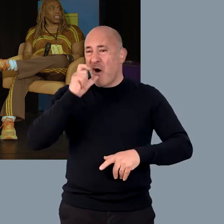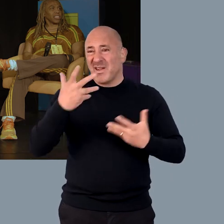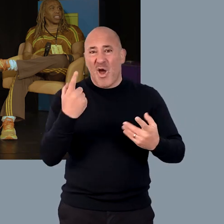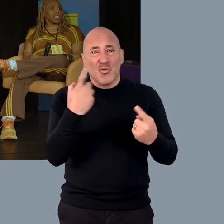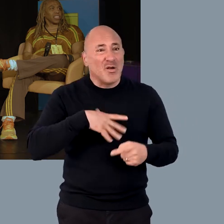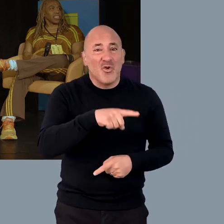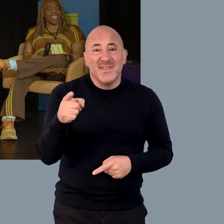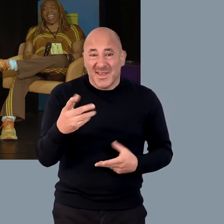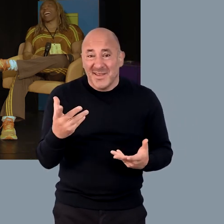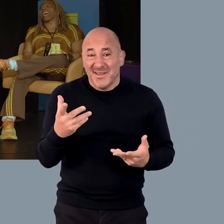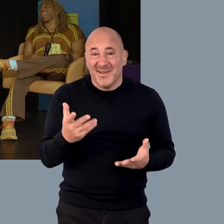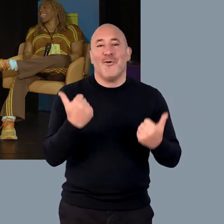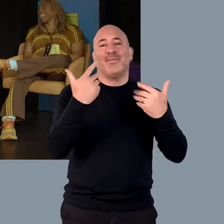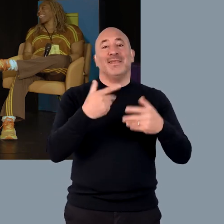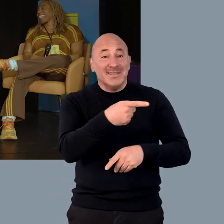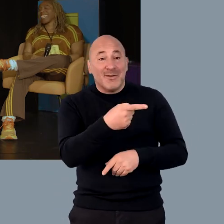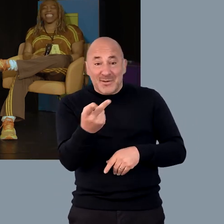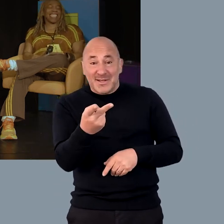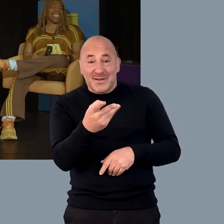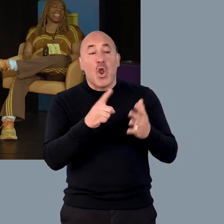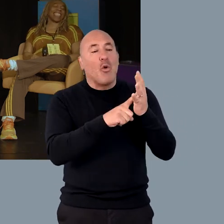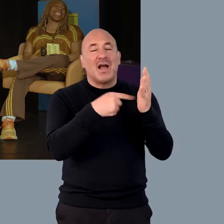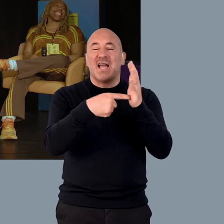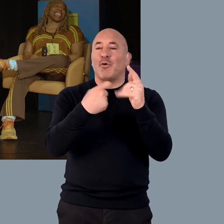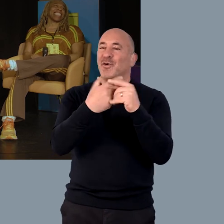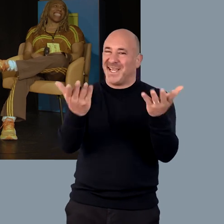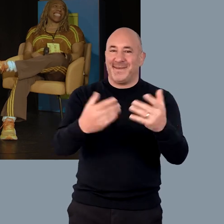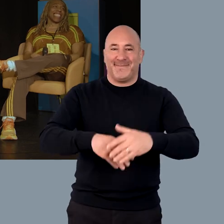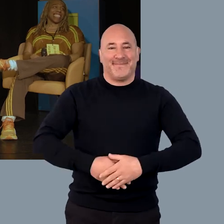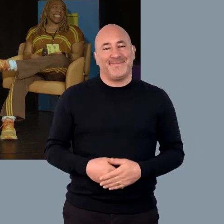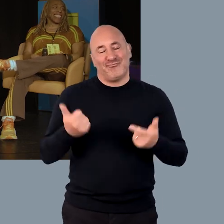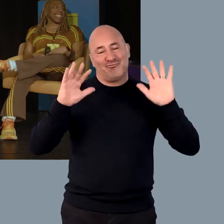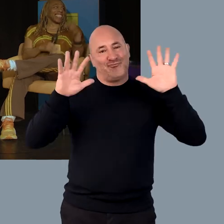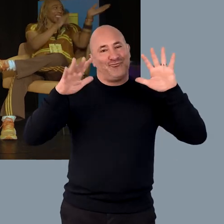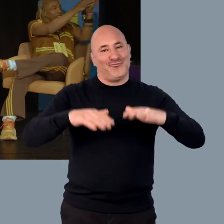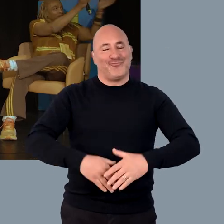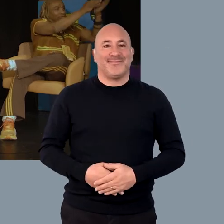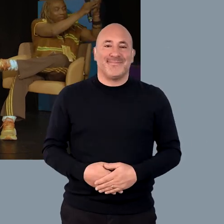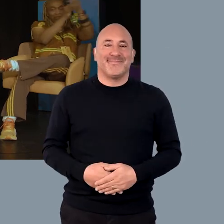needs coffee now come on laura tariq wiki